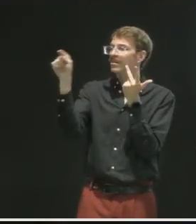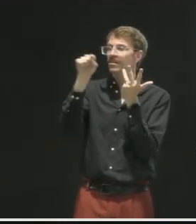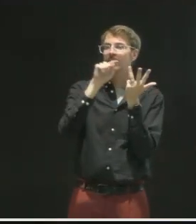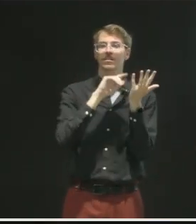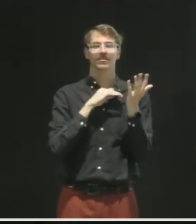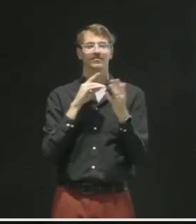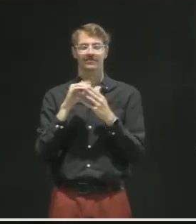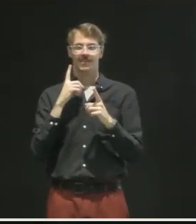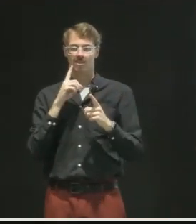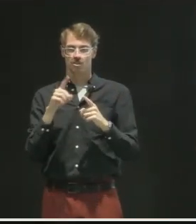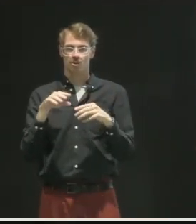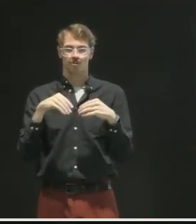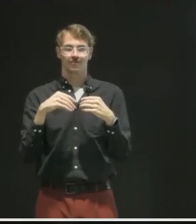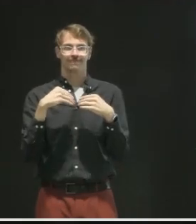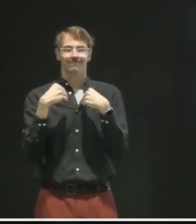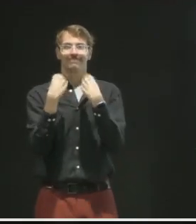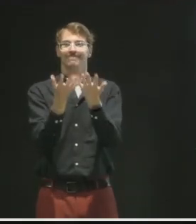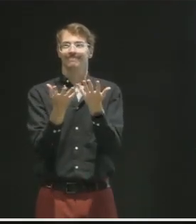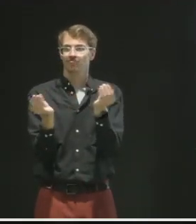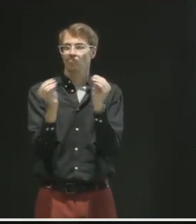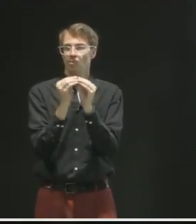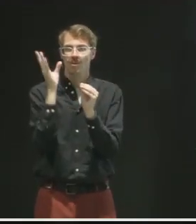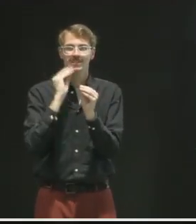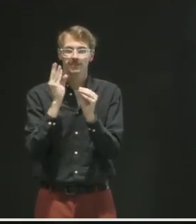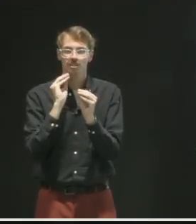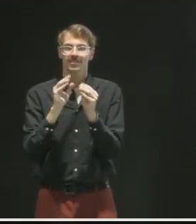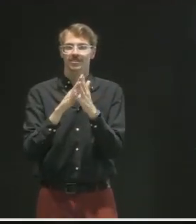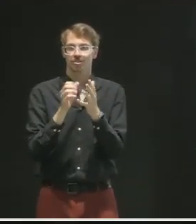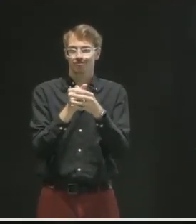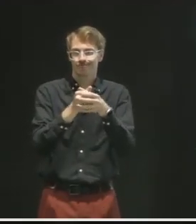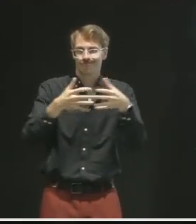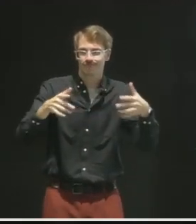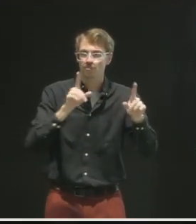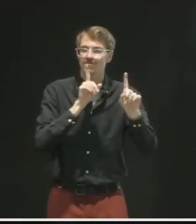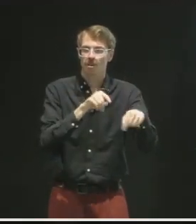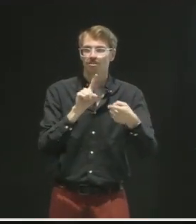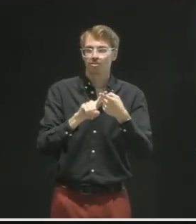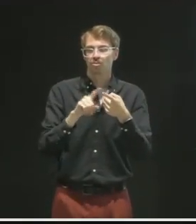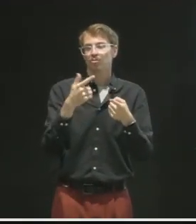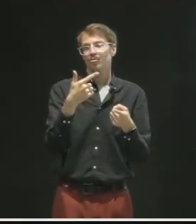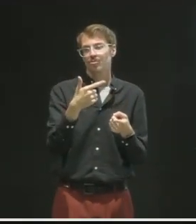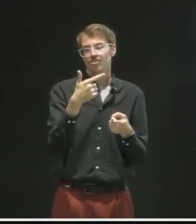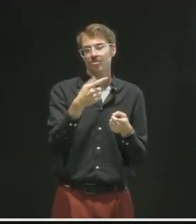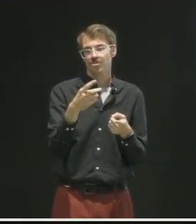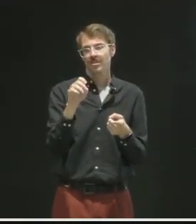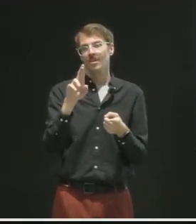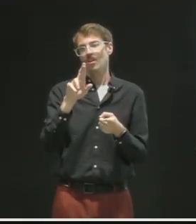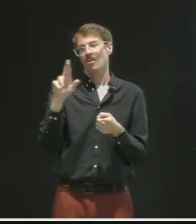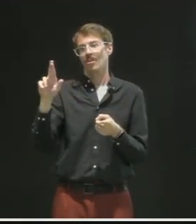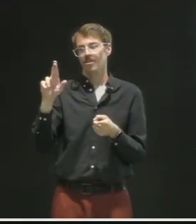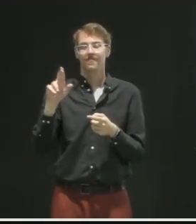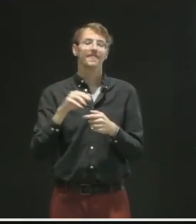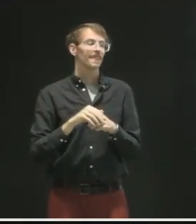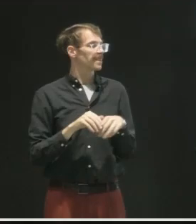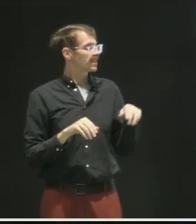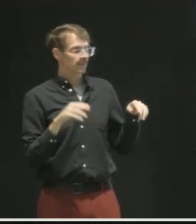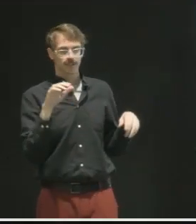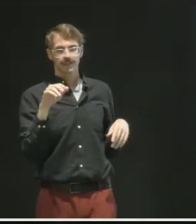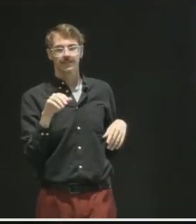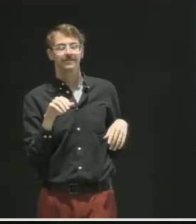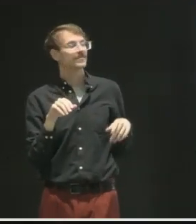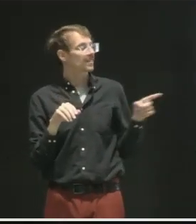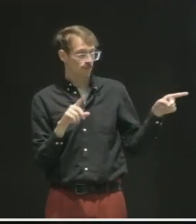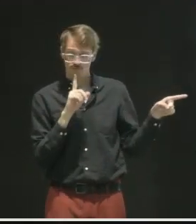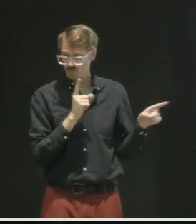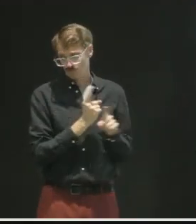of experience to advance gender responsive DLL. Thank you. I think you can absolutely count on our continued collaboration,